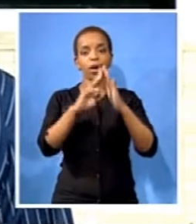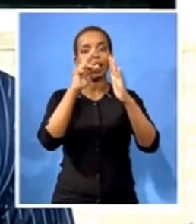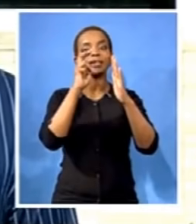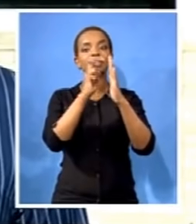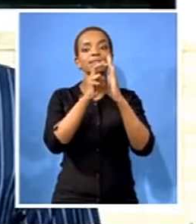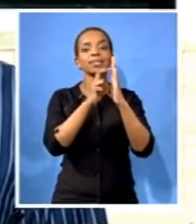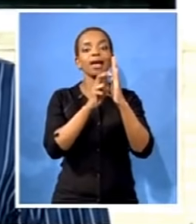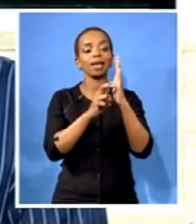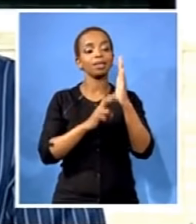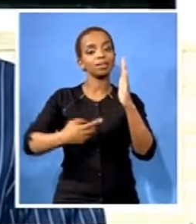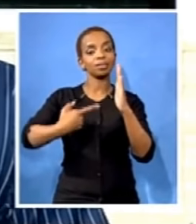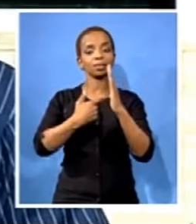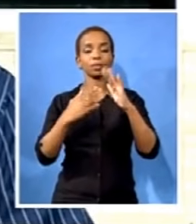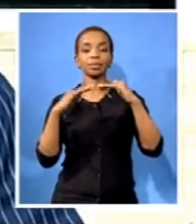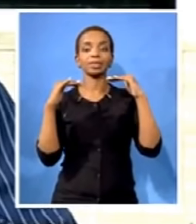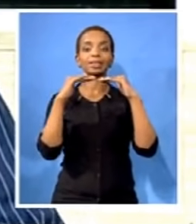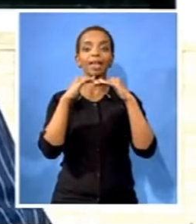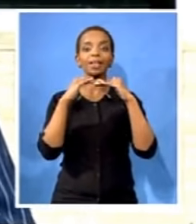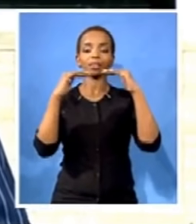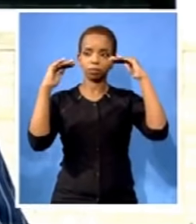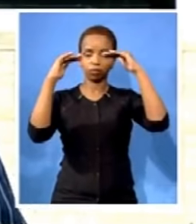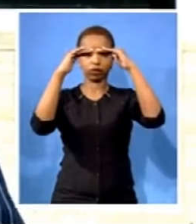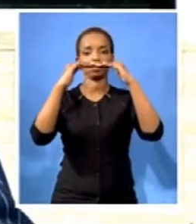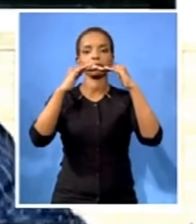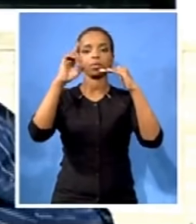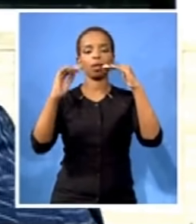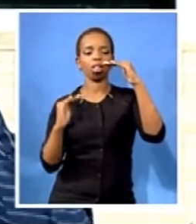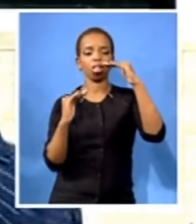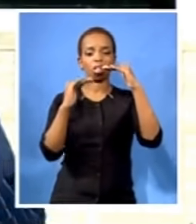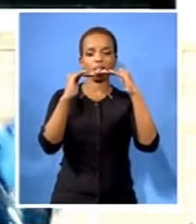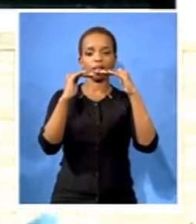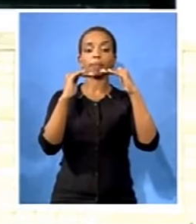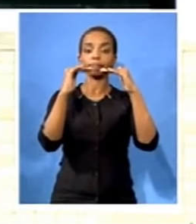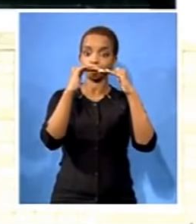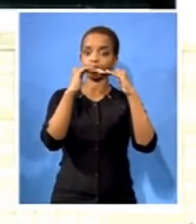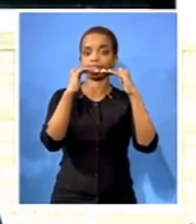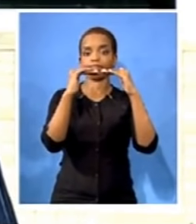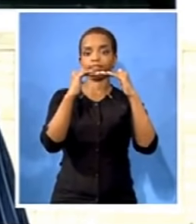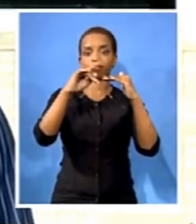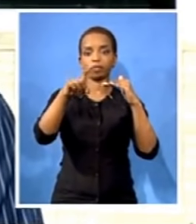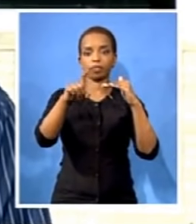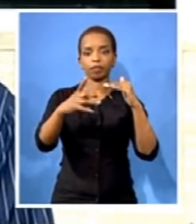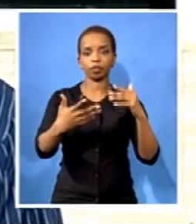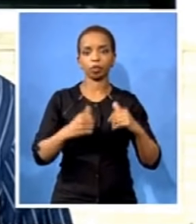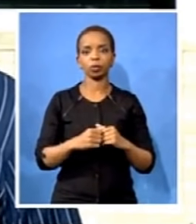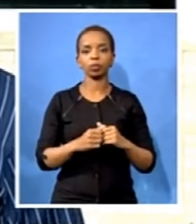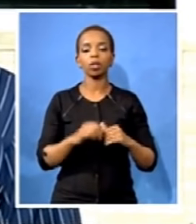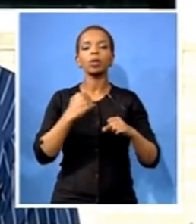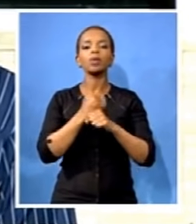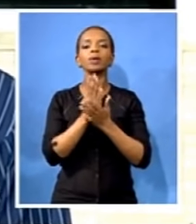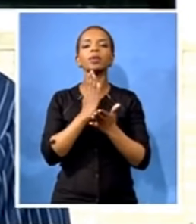to ensure that Metro Rail itself is able to transport millions of our people, which is huge